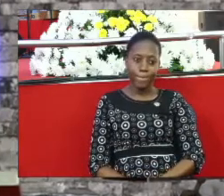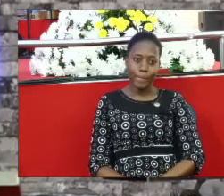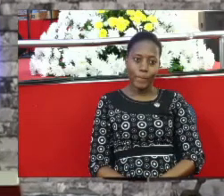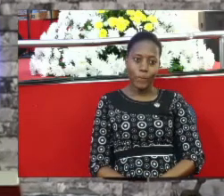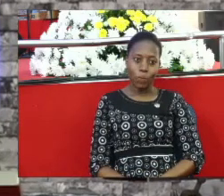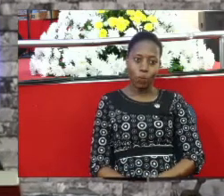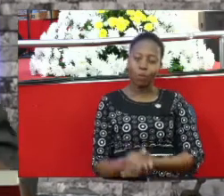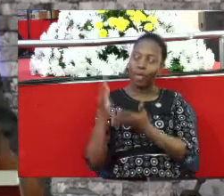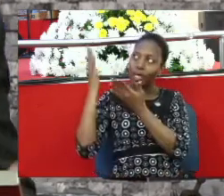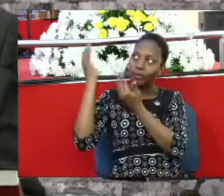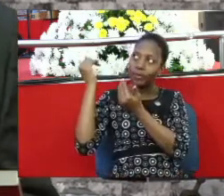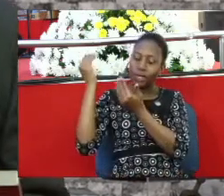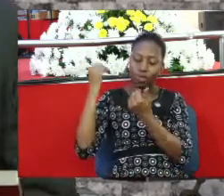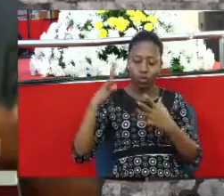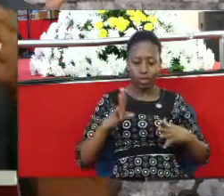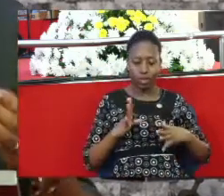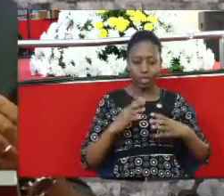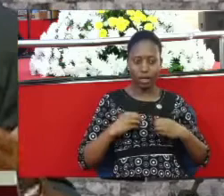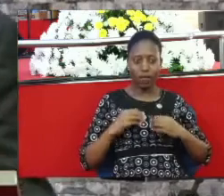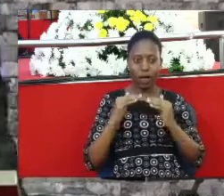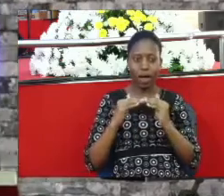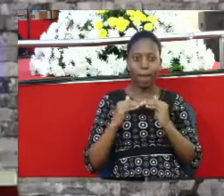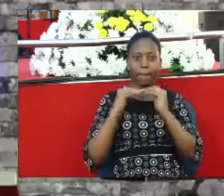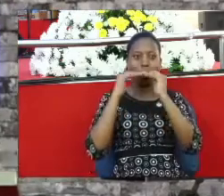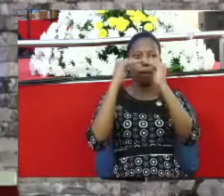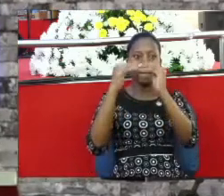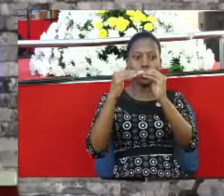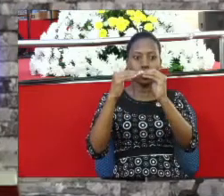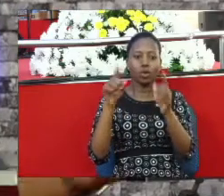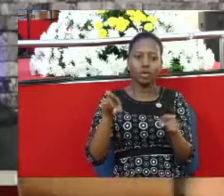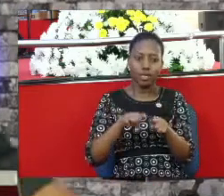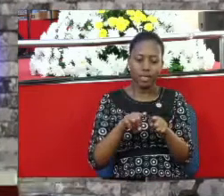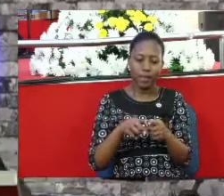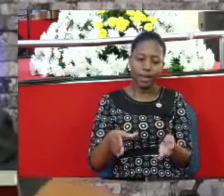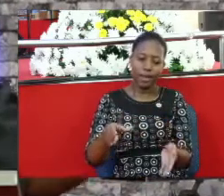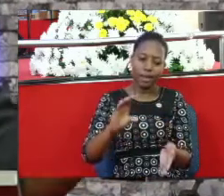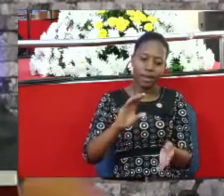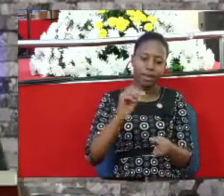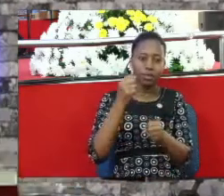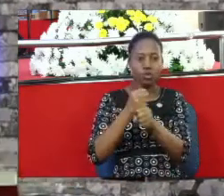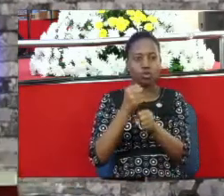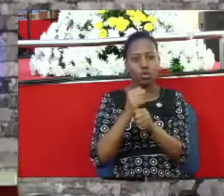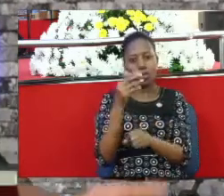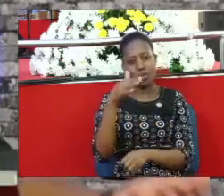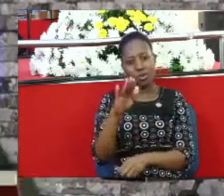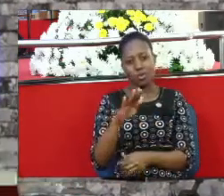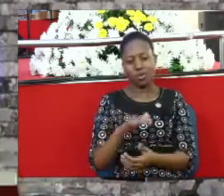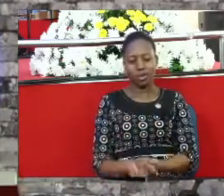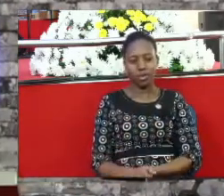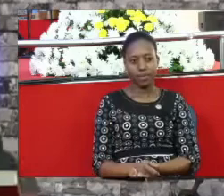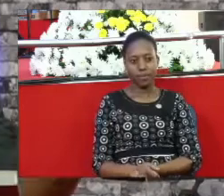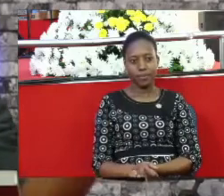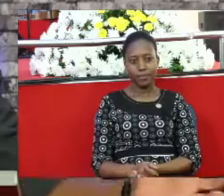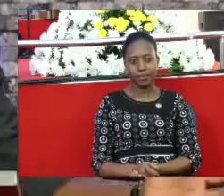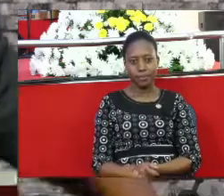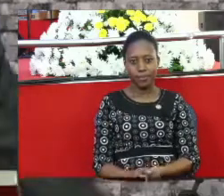Expect to receive a promotion and an increase at your job. Expect. Don't just work and say, unajua huyu muindi,